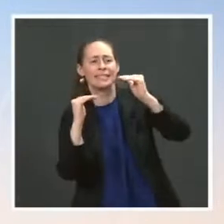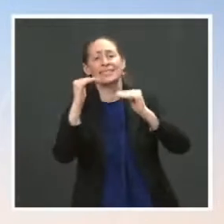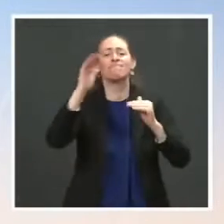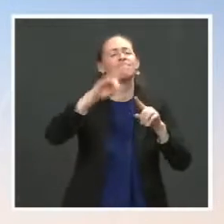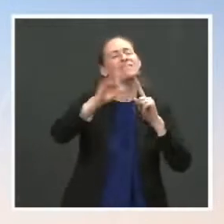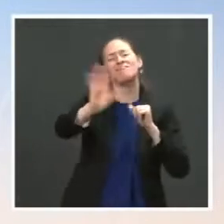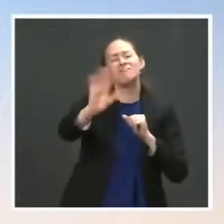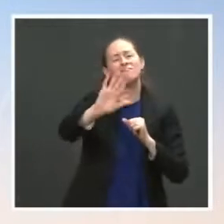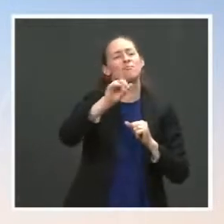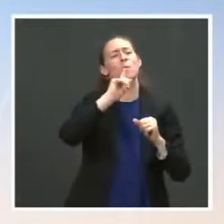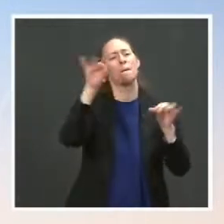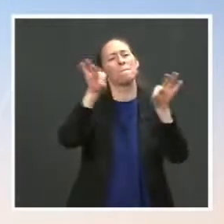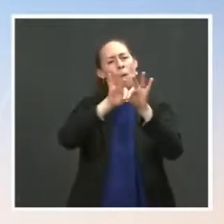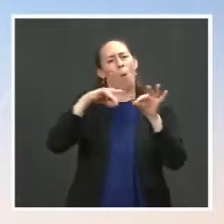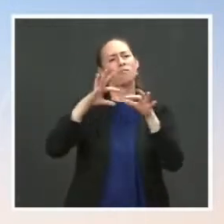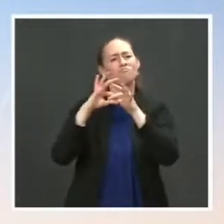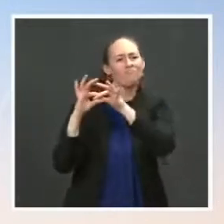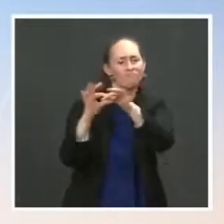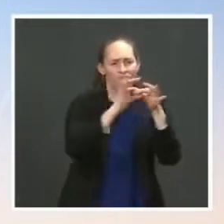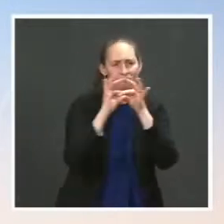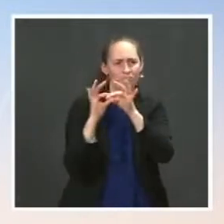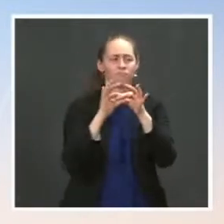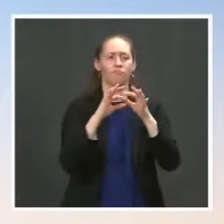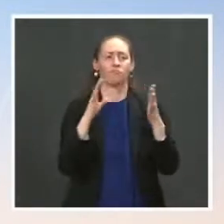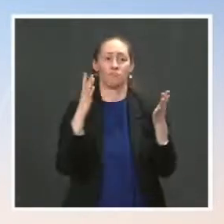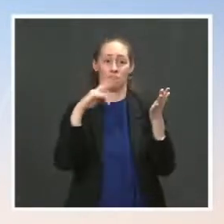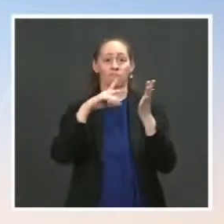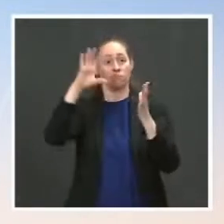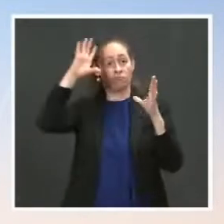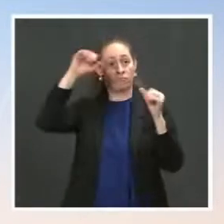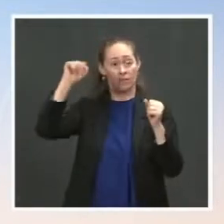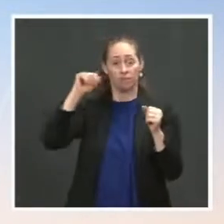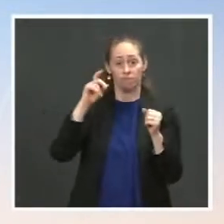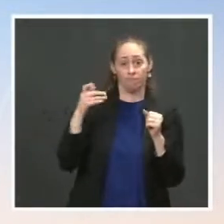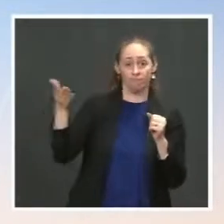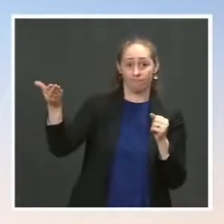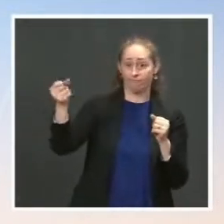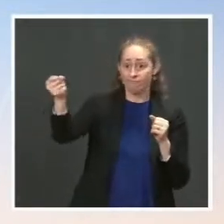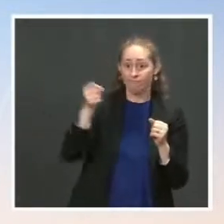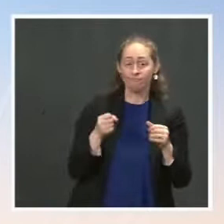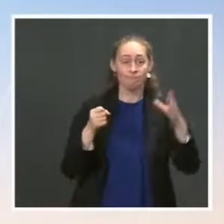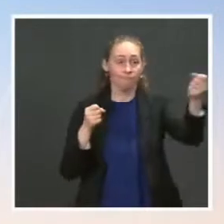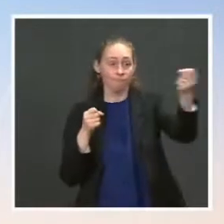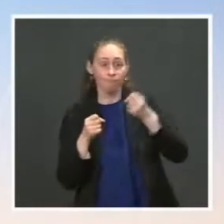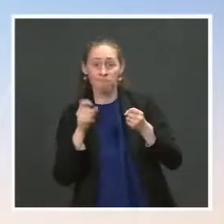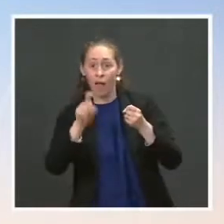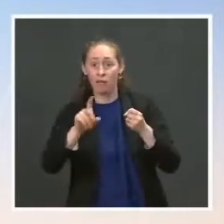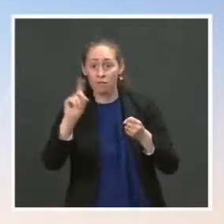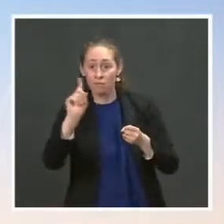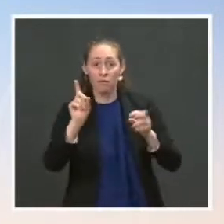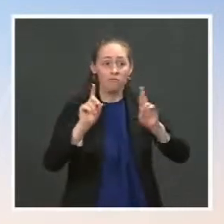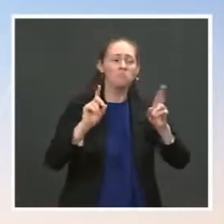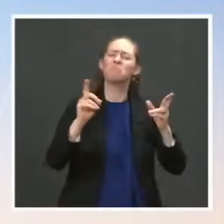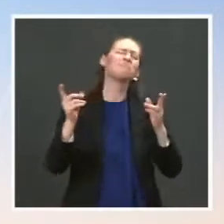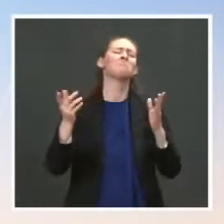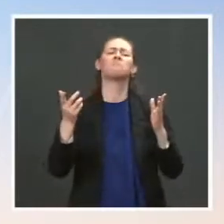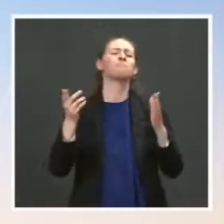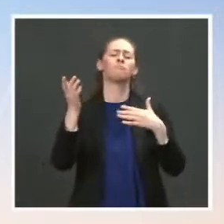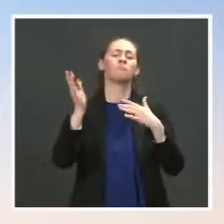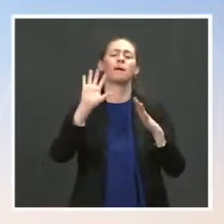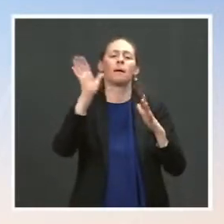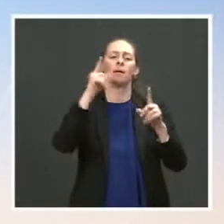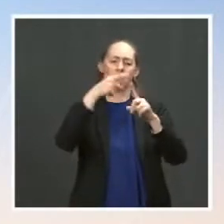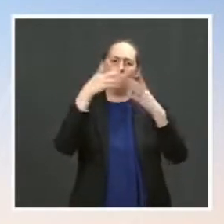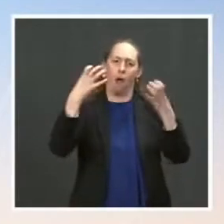inviting members here, he's inviting not just one wing of a party, not just one wing even of his own party. He wants to have the discussion